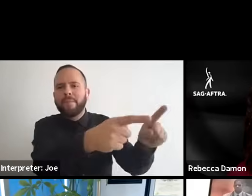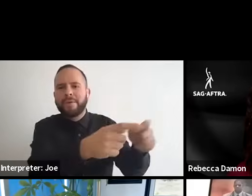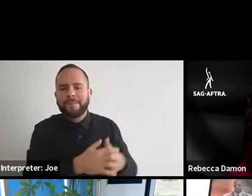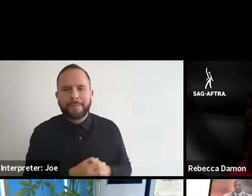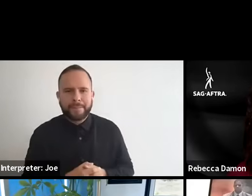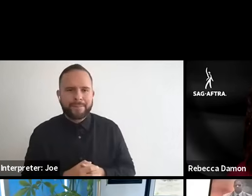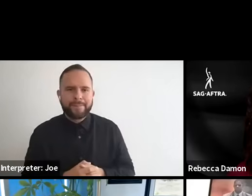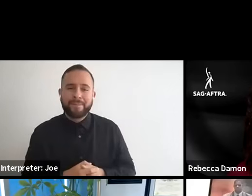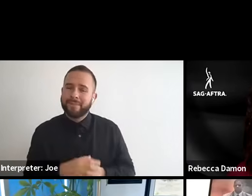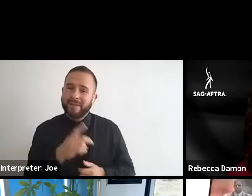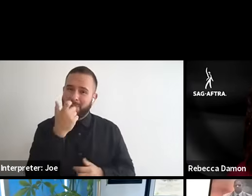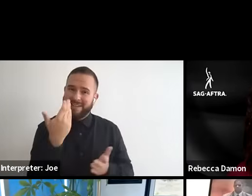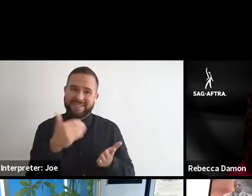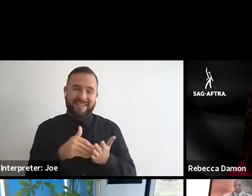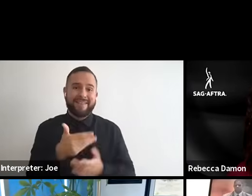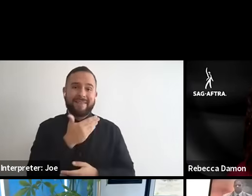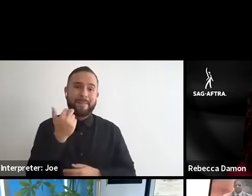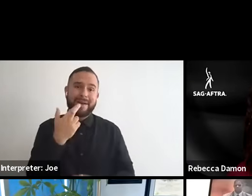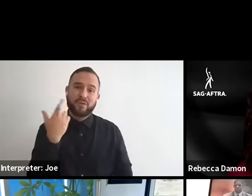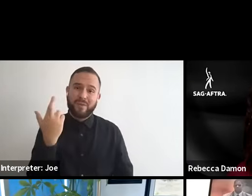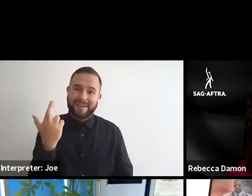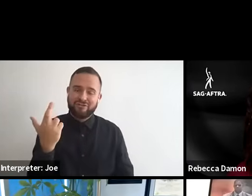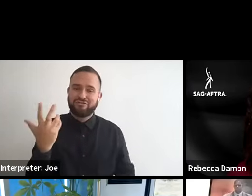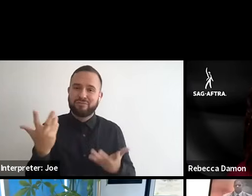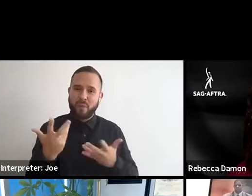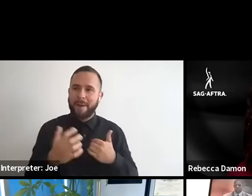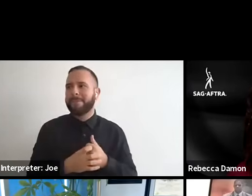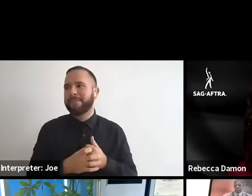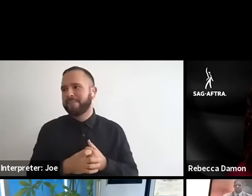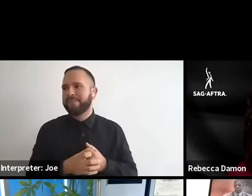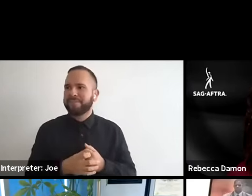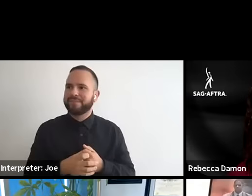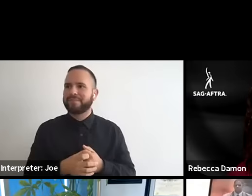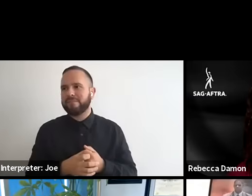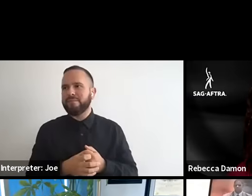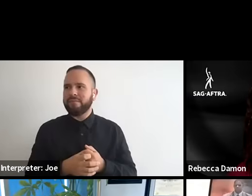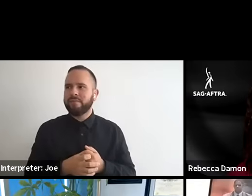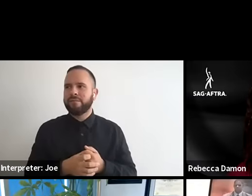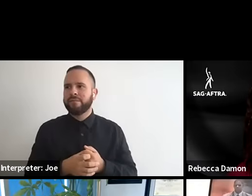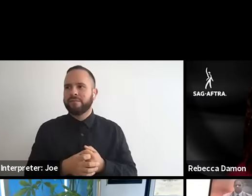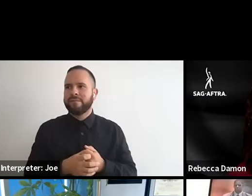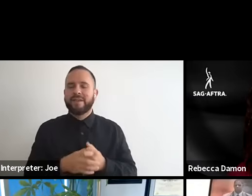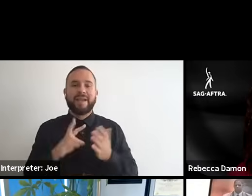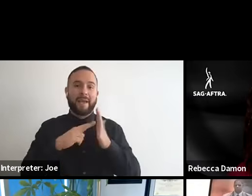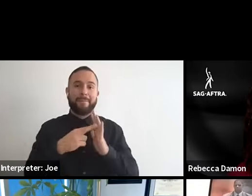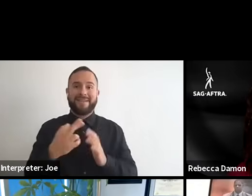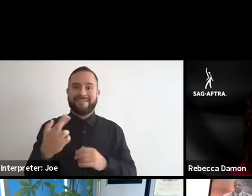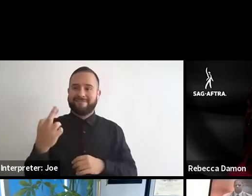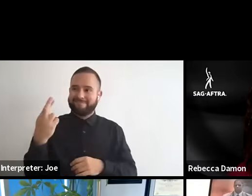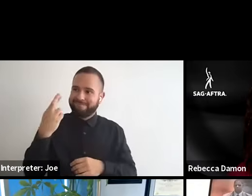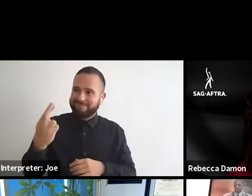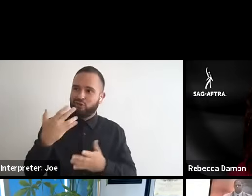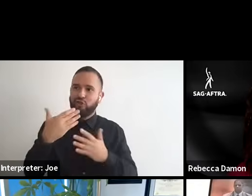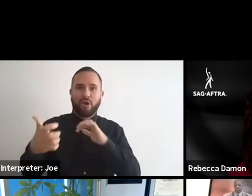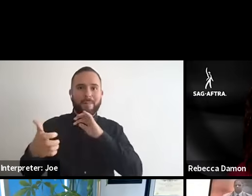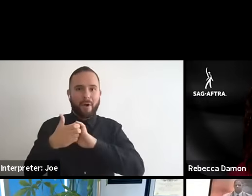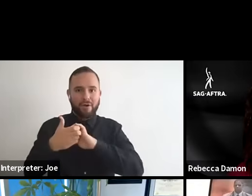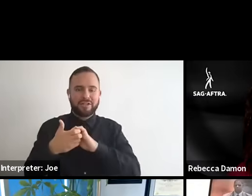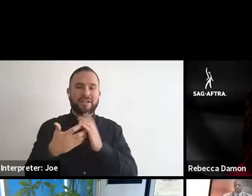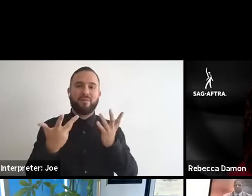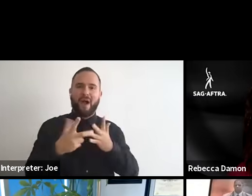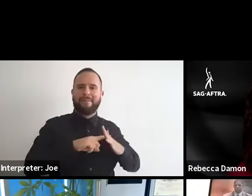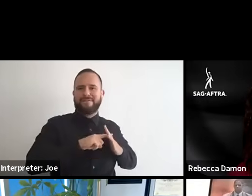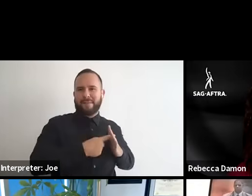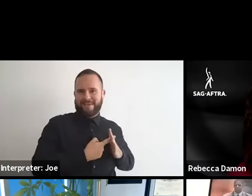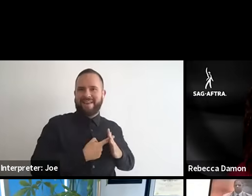you know, the best relationships, you know, we've had are the strategic partnerships we've had from the very beginning, you know, like Osbrink, for example.